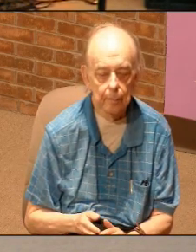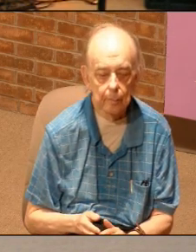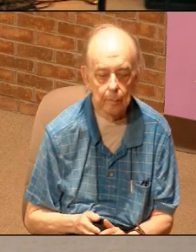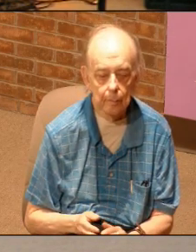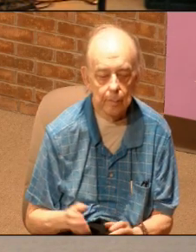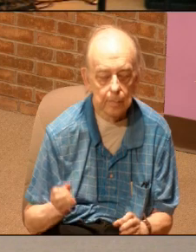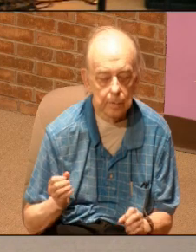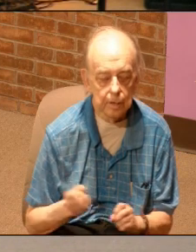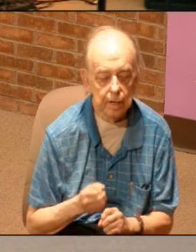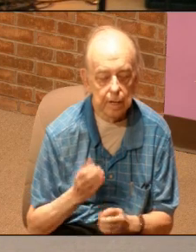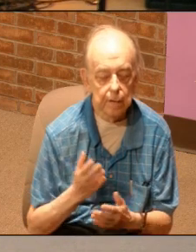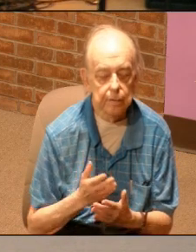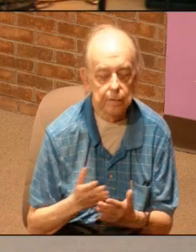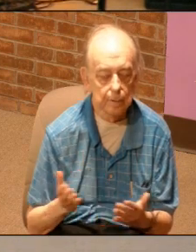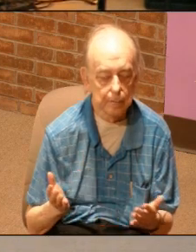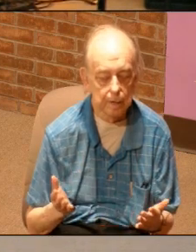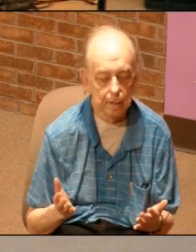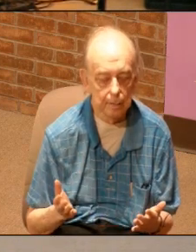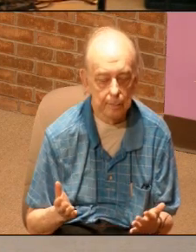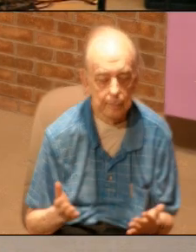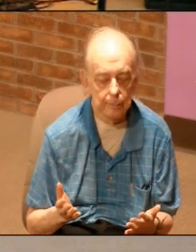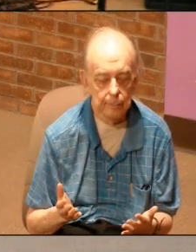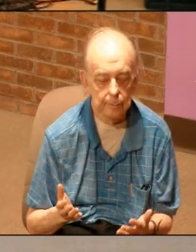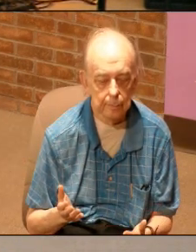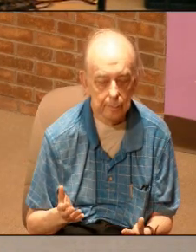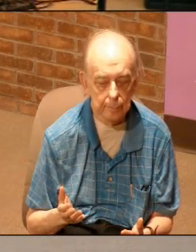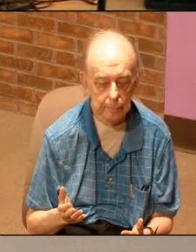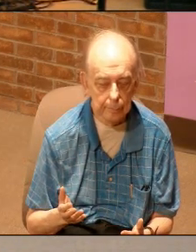to get something.